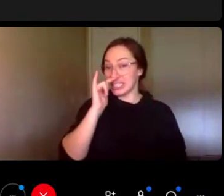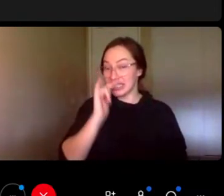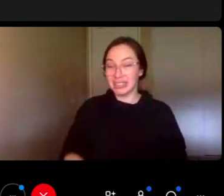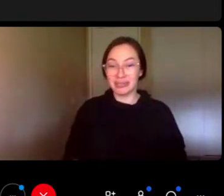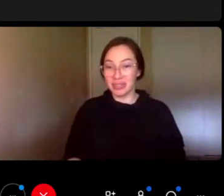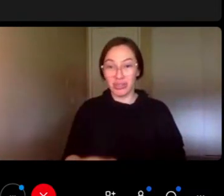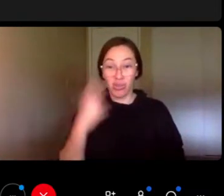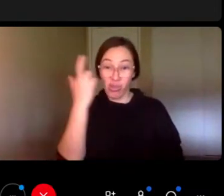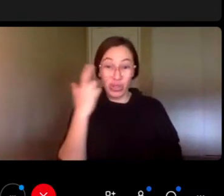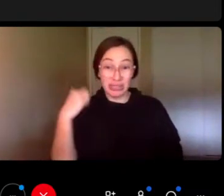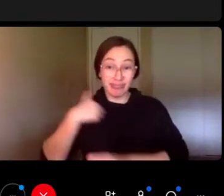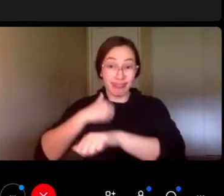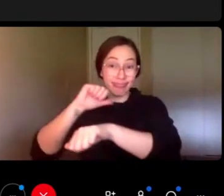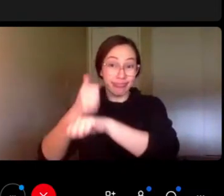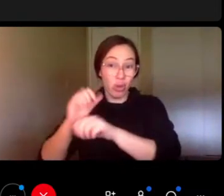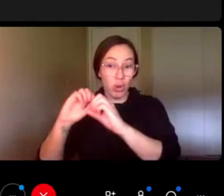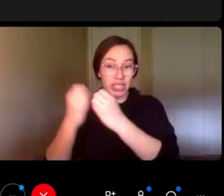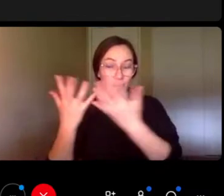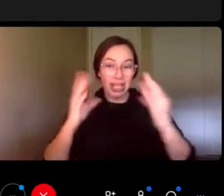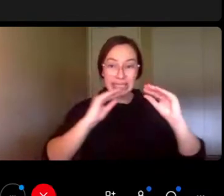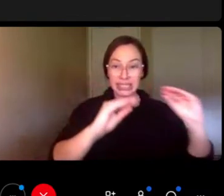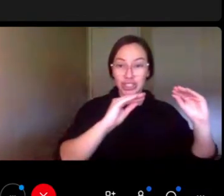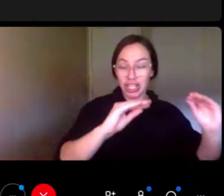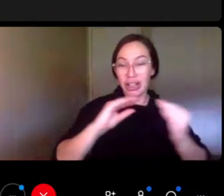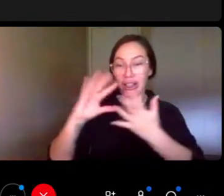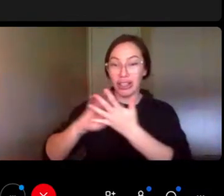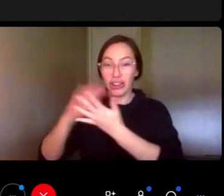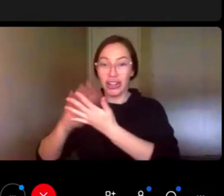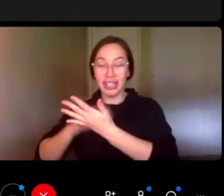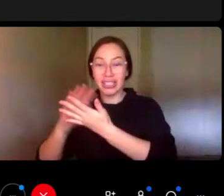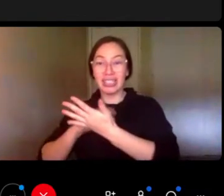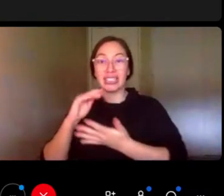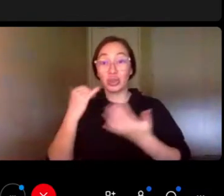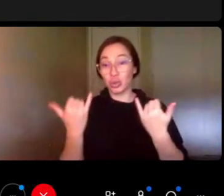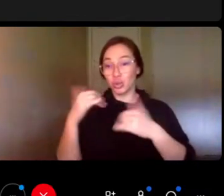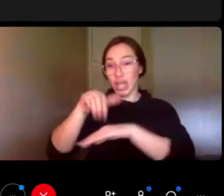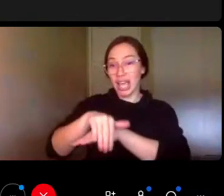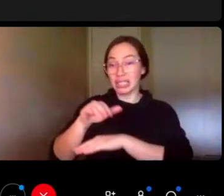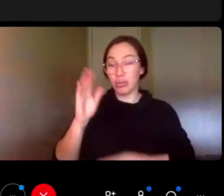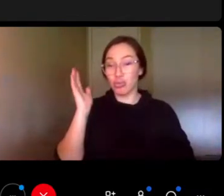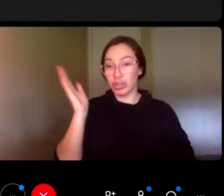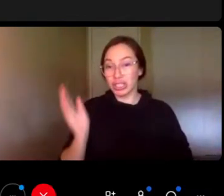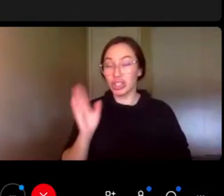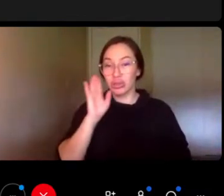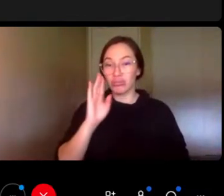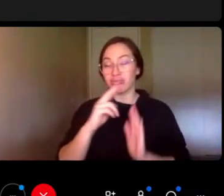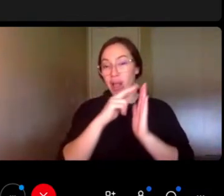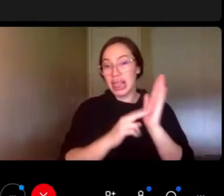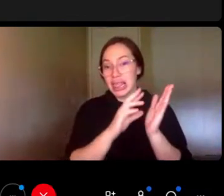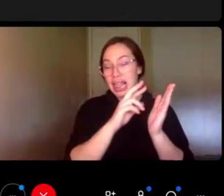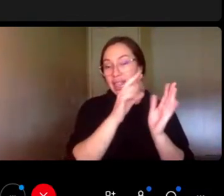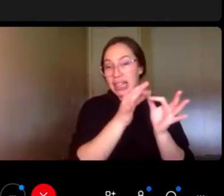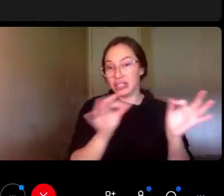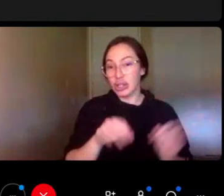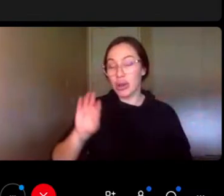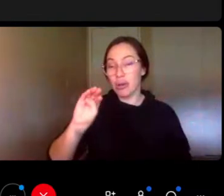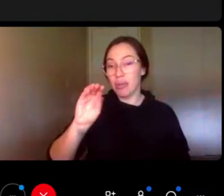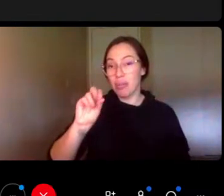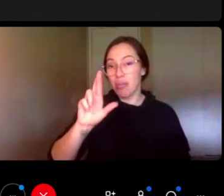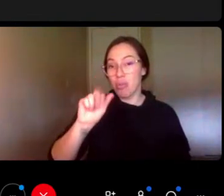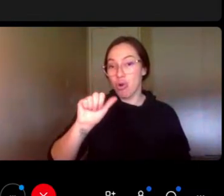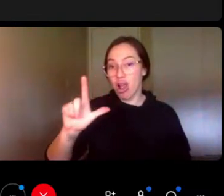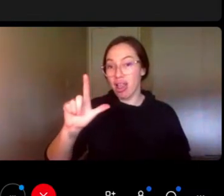exist as an organization is teaching and learning. You will hear in tonight's presentation, as you go through the literature, the words moral